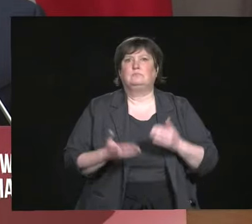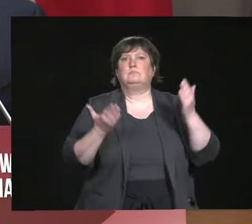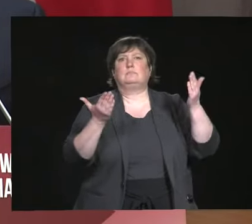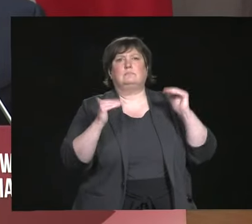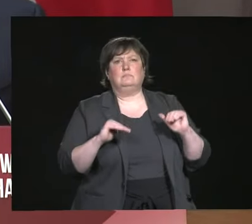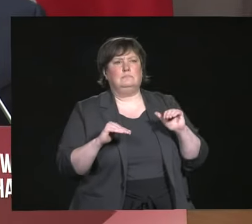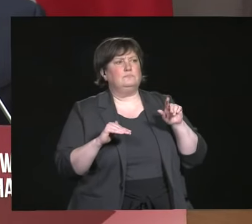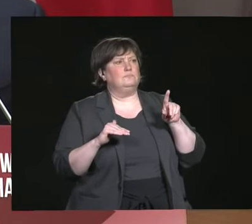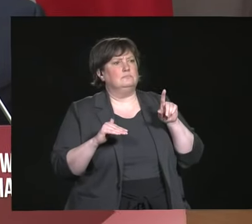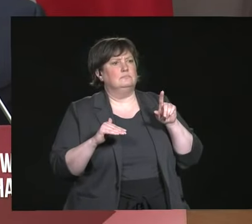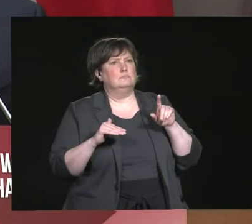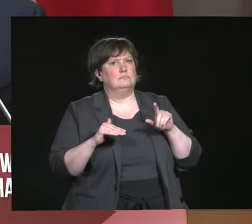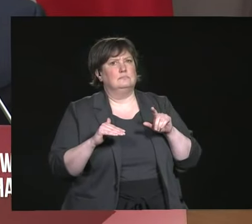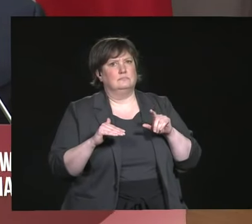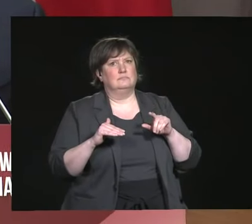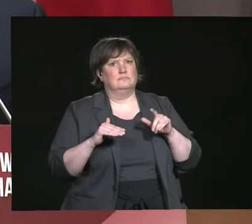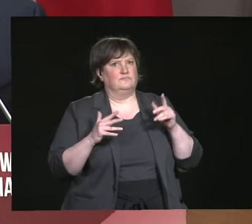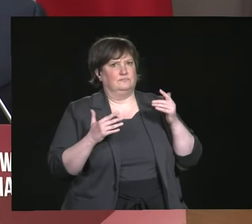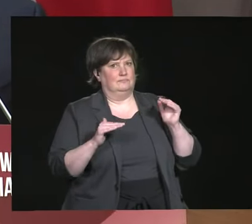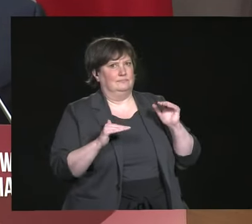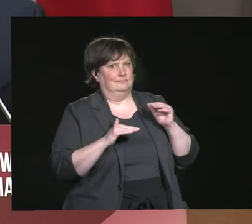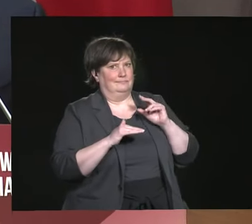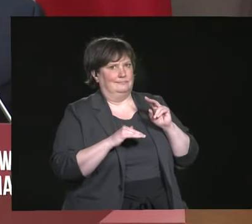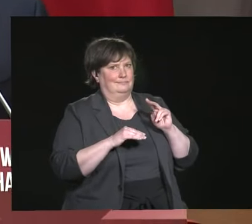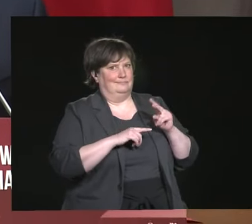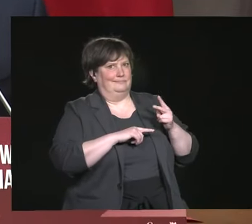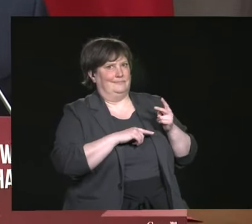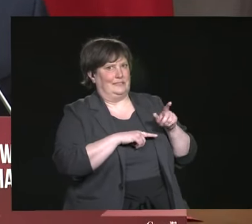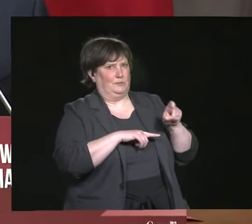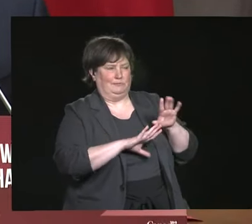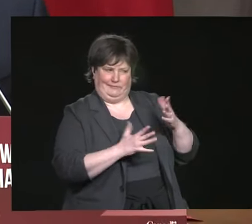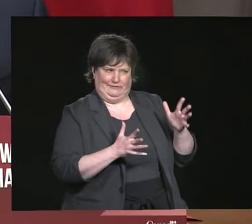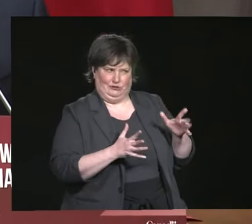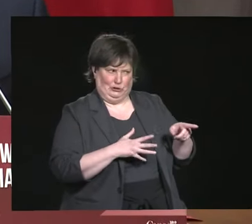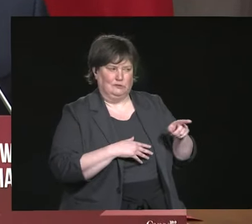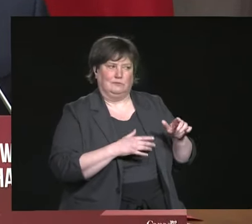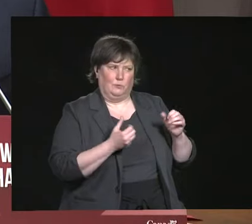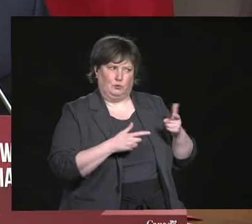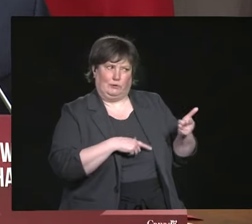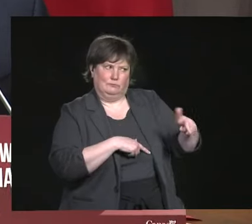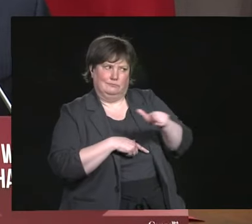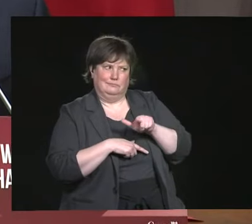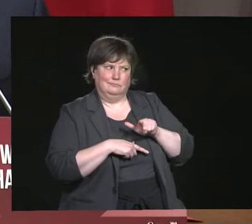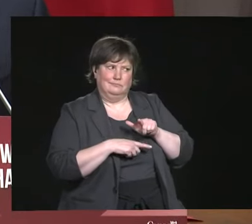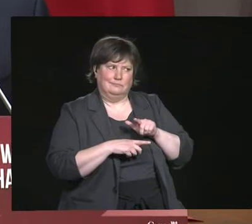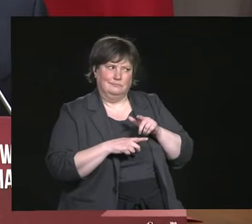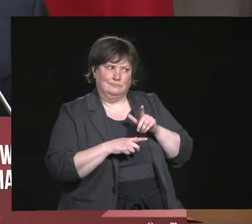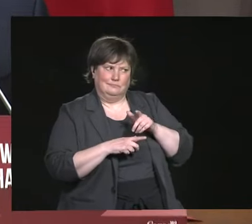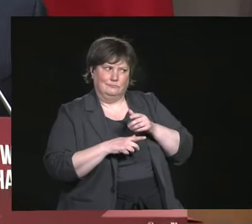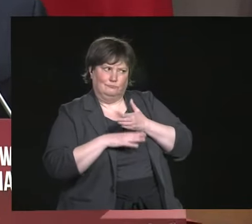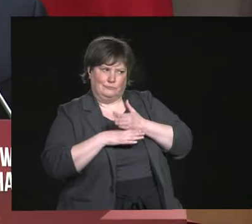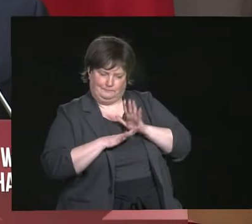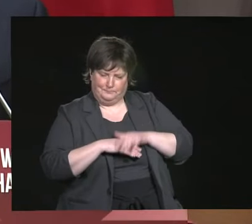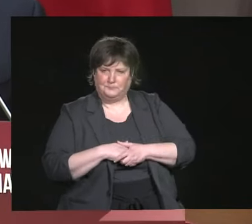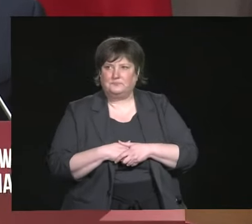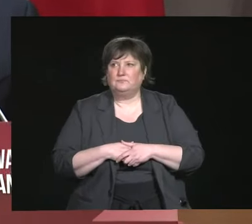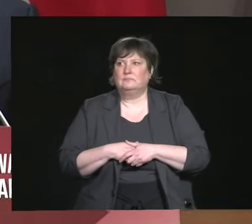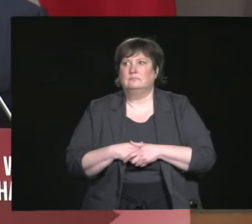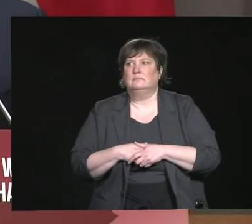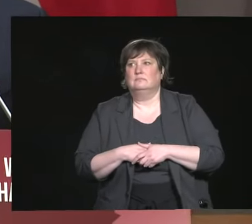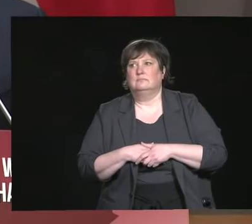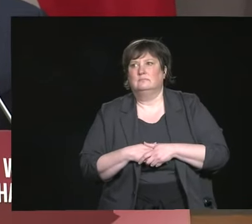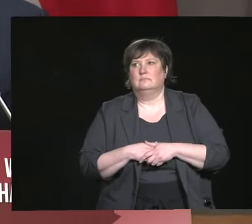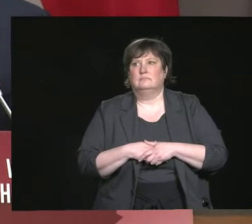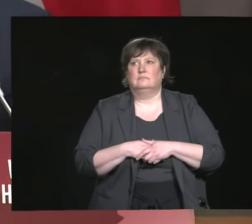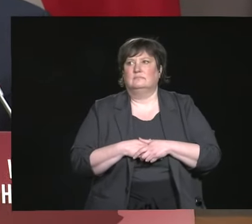one follow-up already. That was a follow-up. There's a lot of folks on the line. Sir, Julie, CBC. My second question, though, was about... It's one